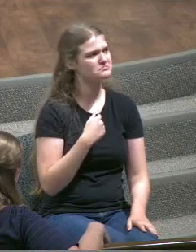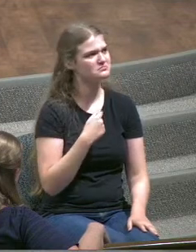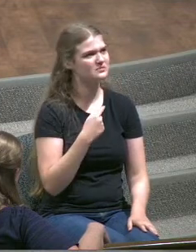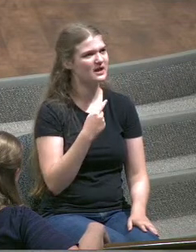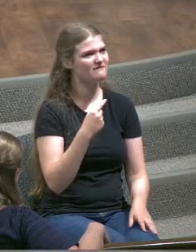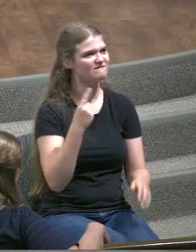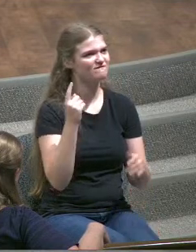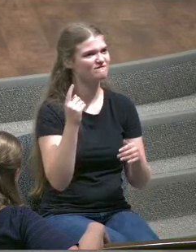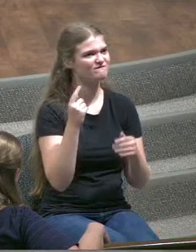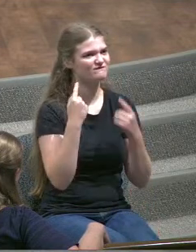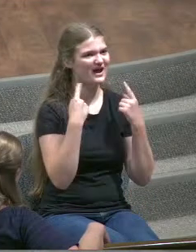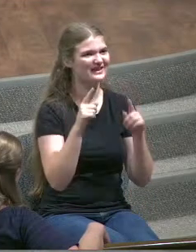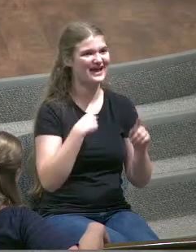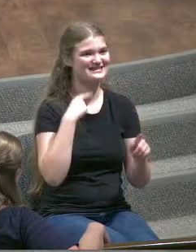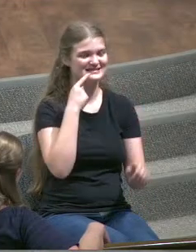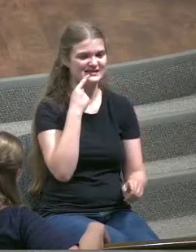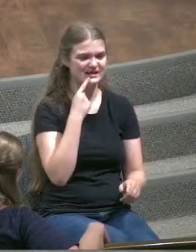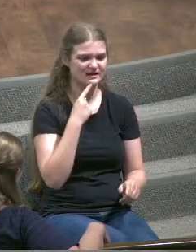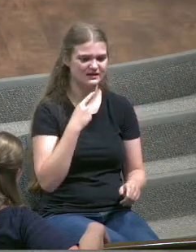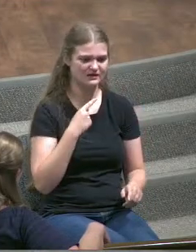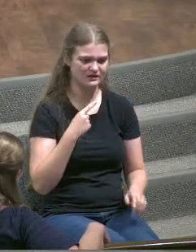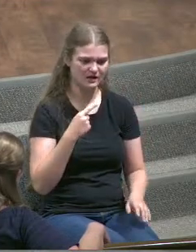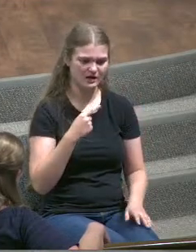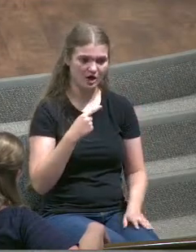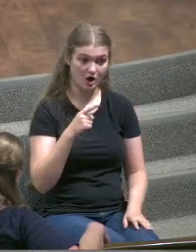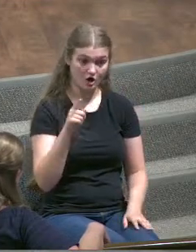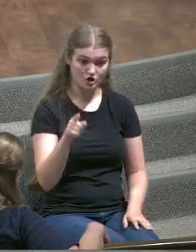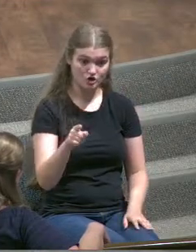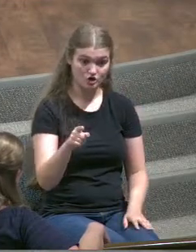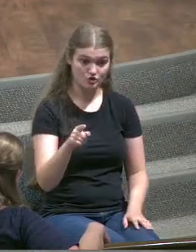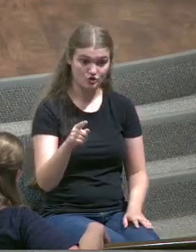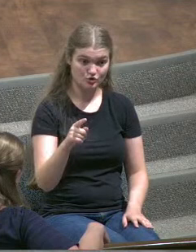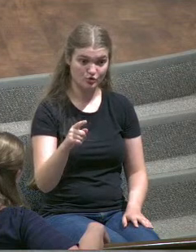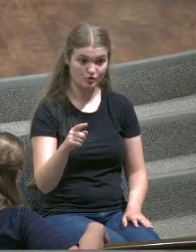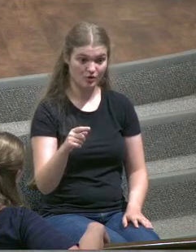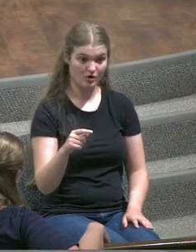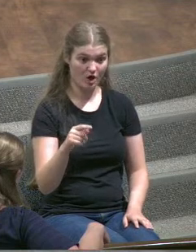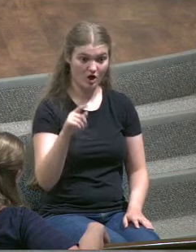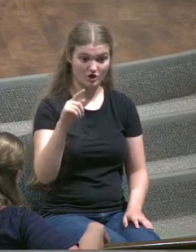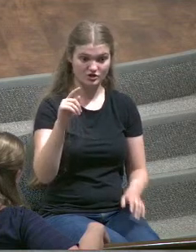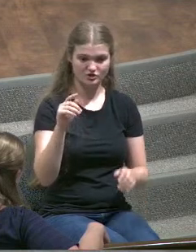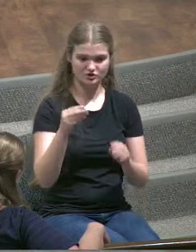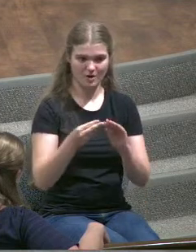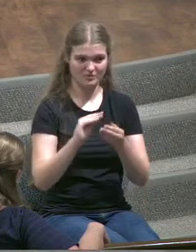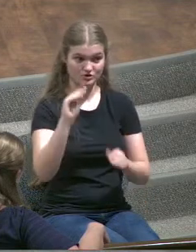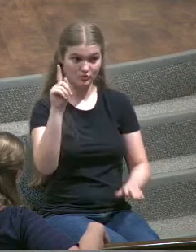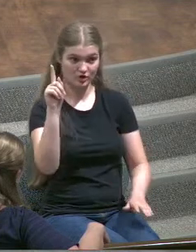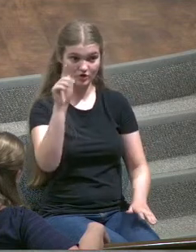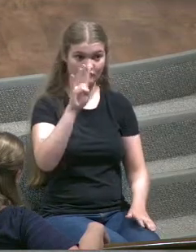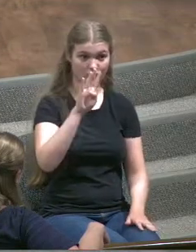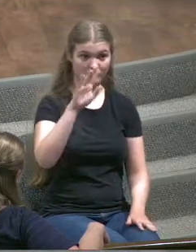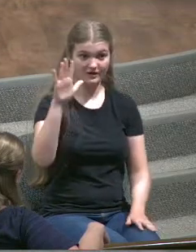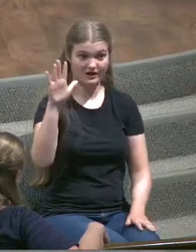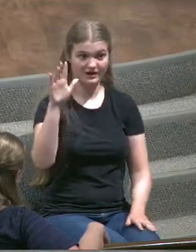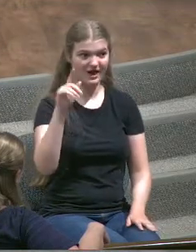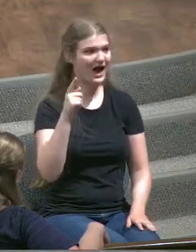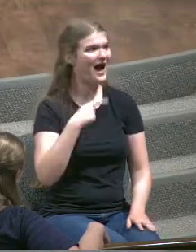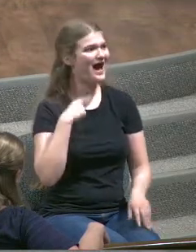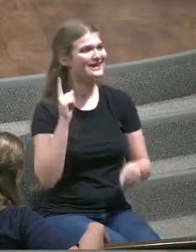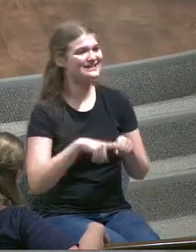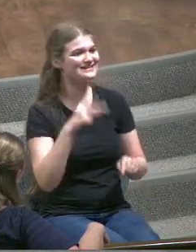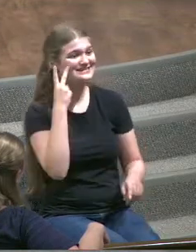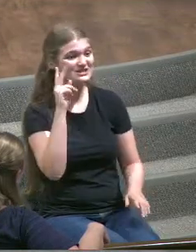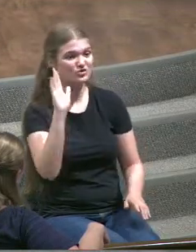said, yeah, but you're not answering. I go, I just guessed. I have no idea what you're doing. I can't even see your arms. I just see